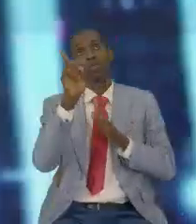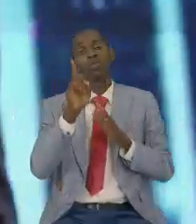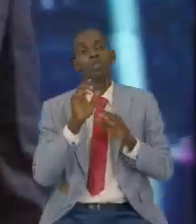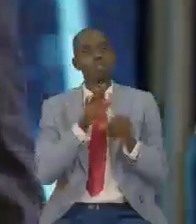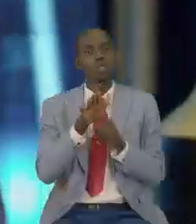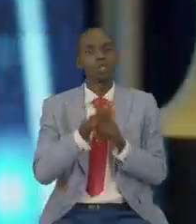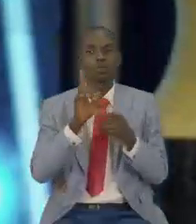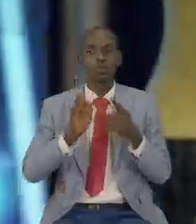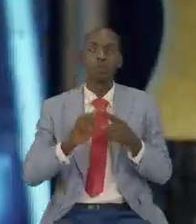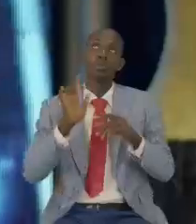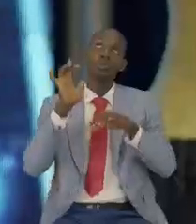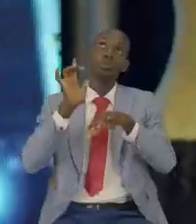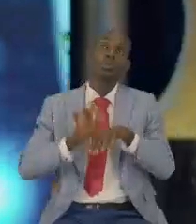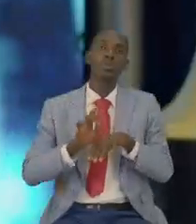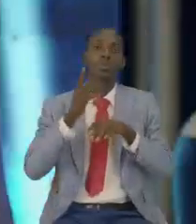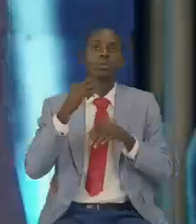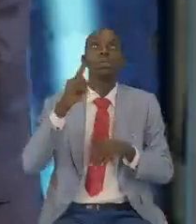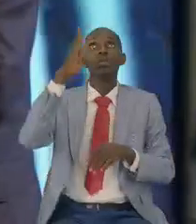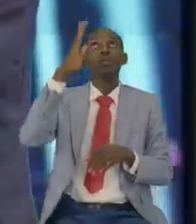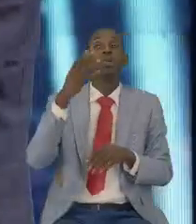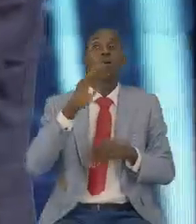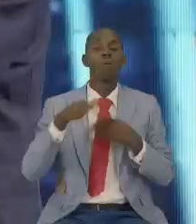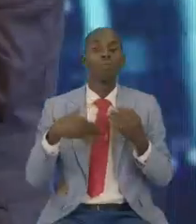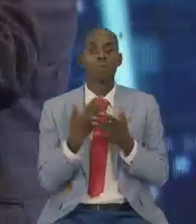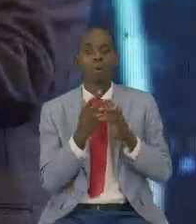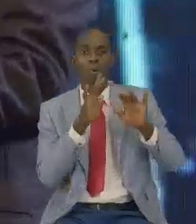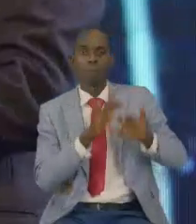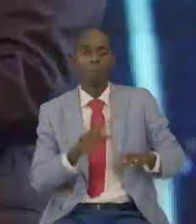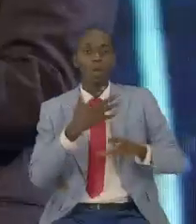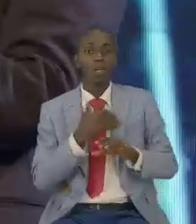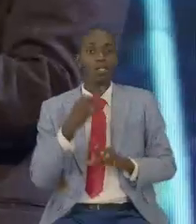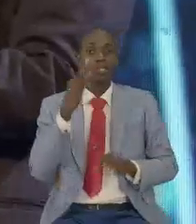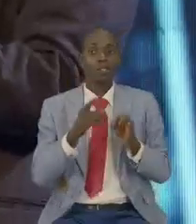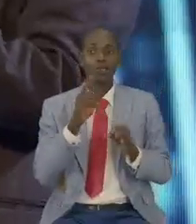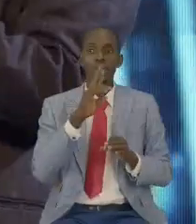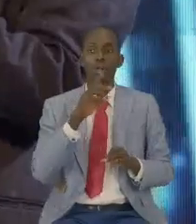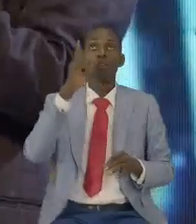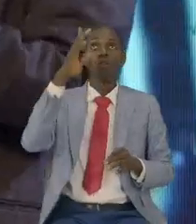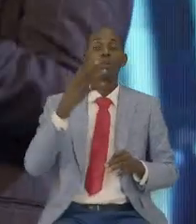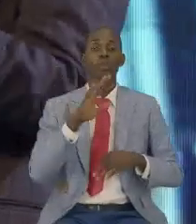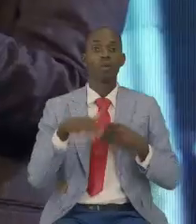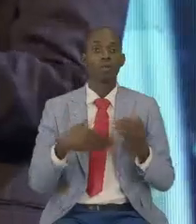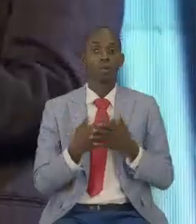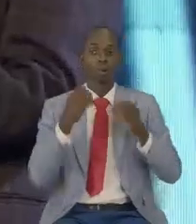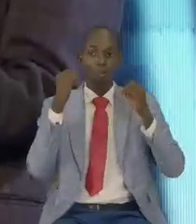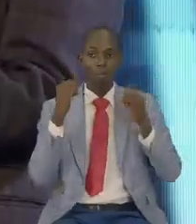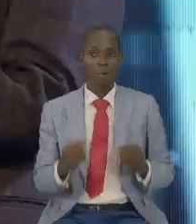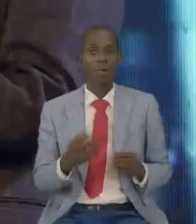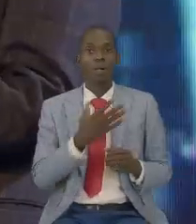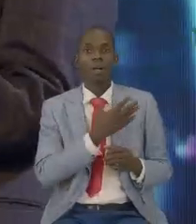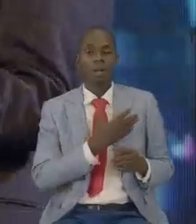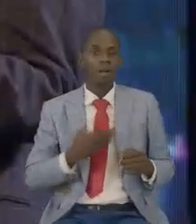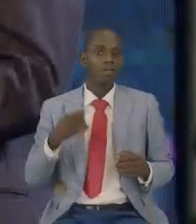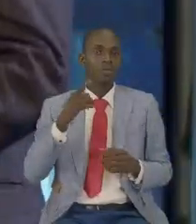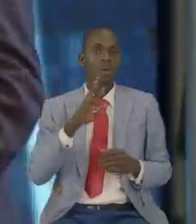mercy and the God of all power, and the one that is the very author and the